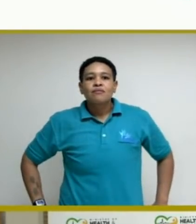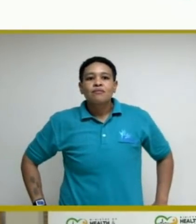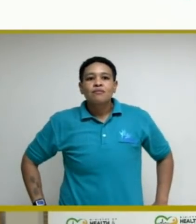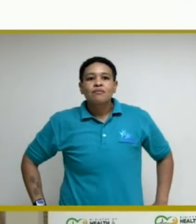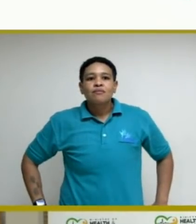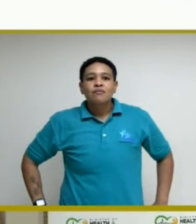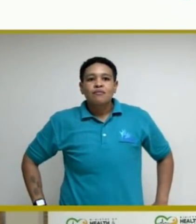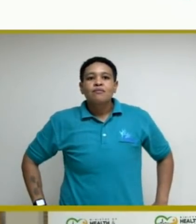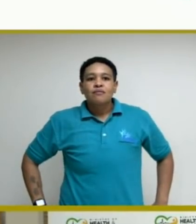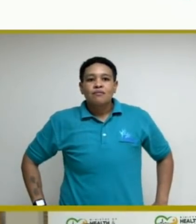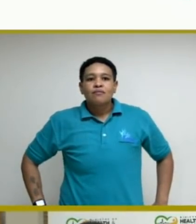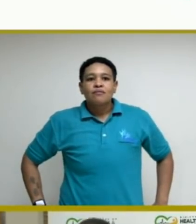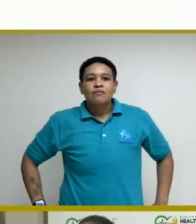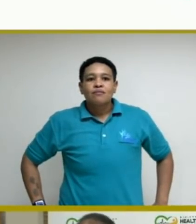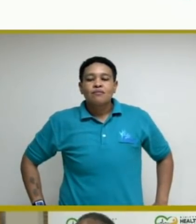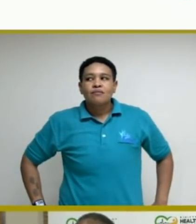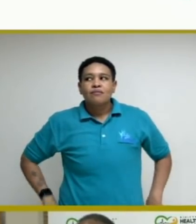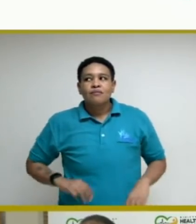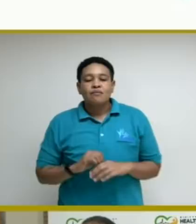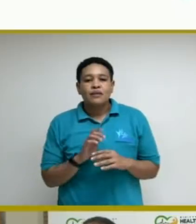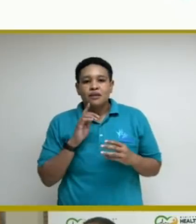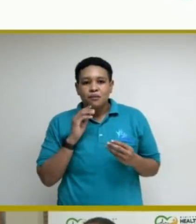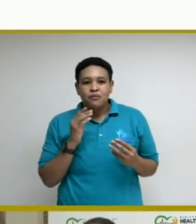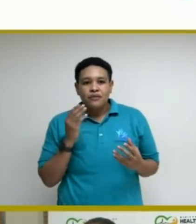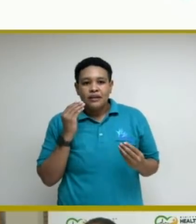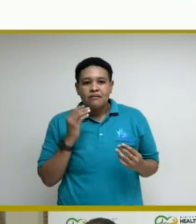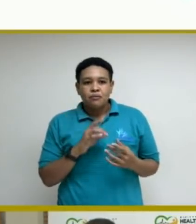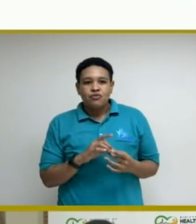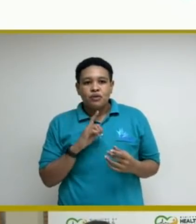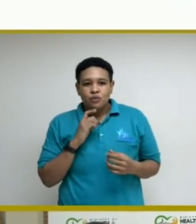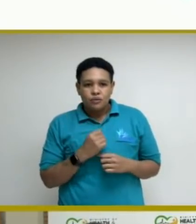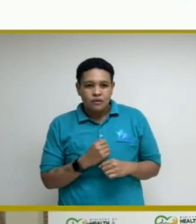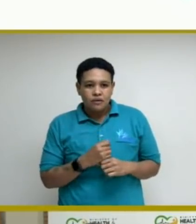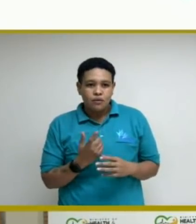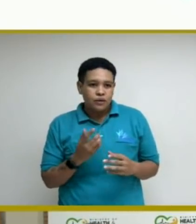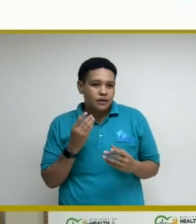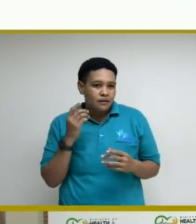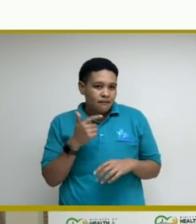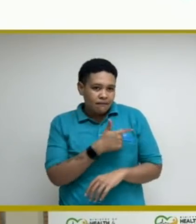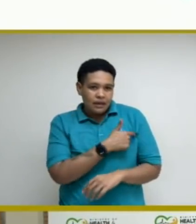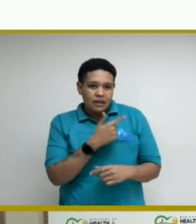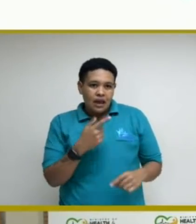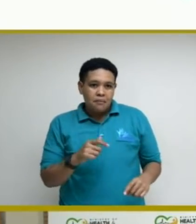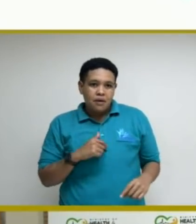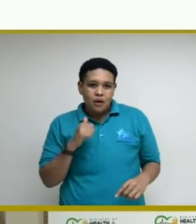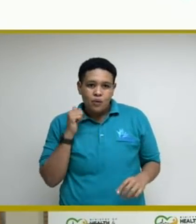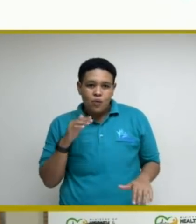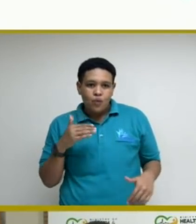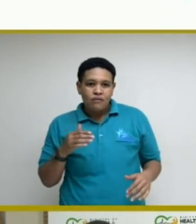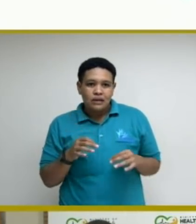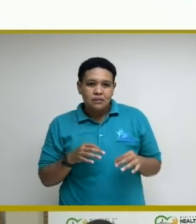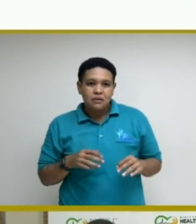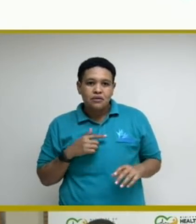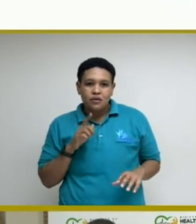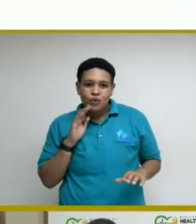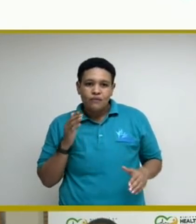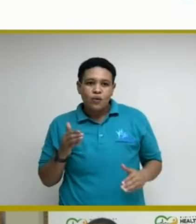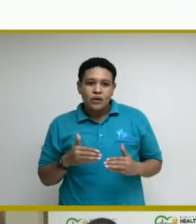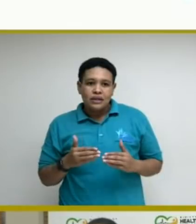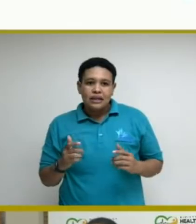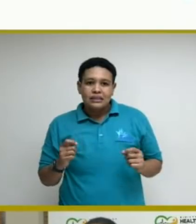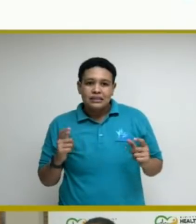information on the stats in terms of where we are with vaccination to date, and so I won't go over that, so I'll move to the next